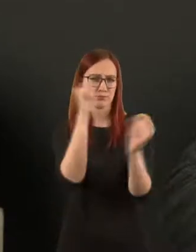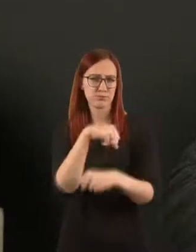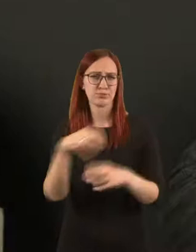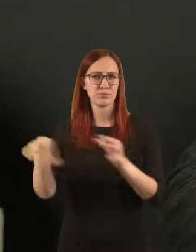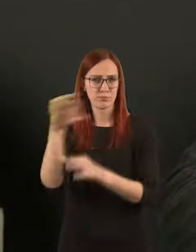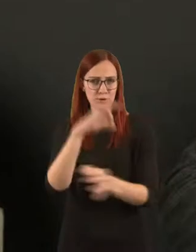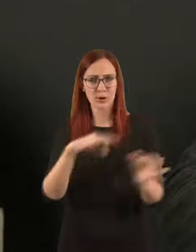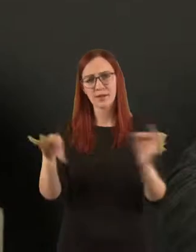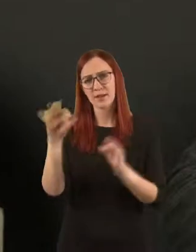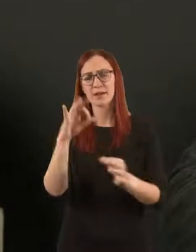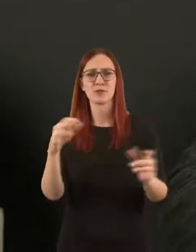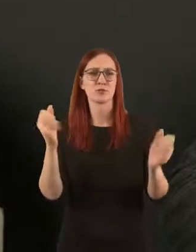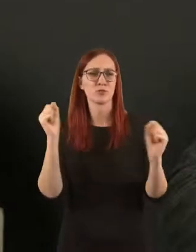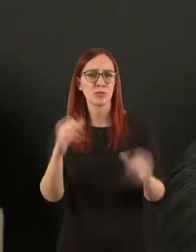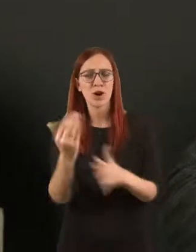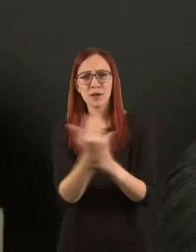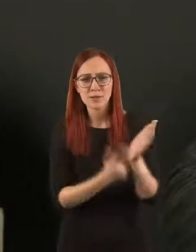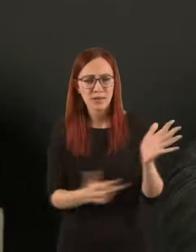people,